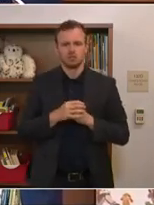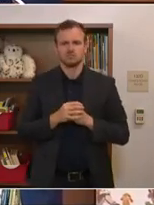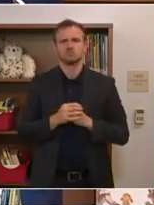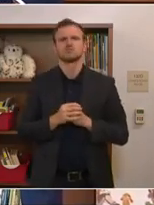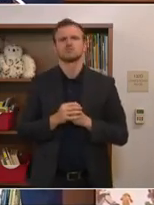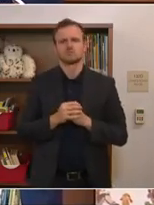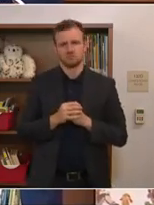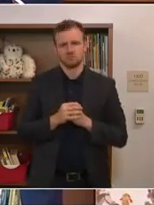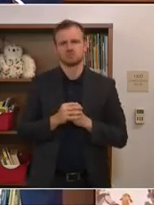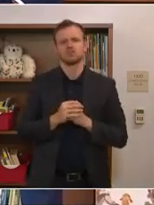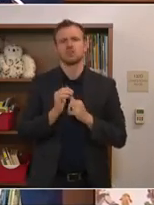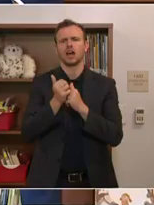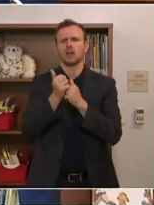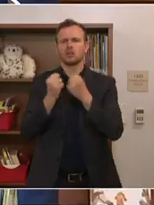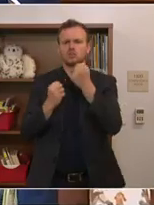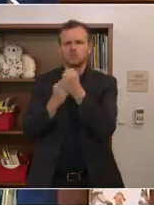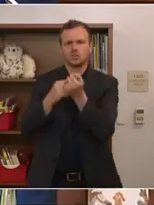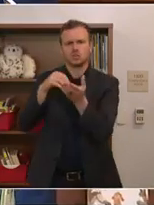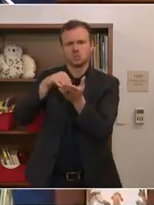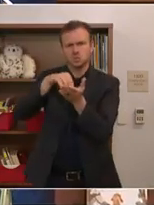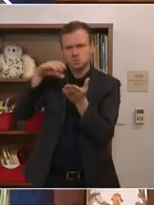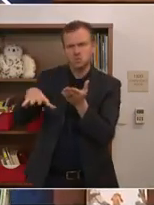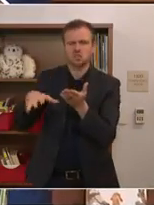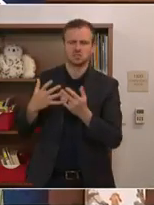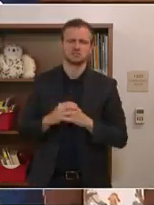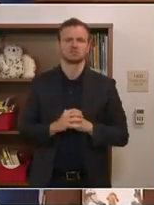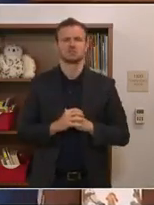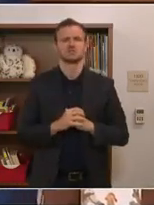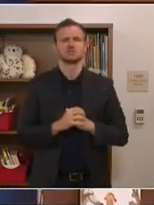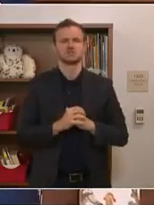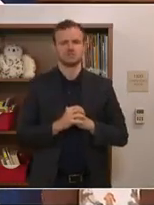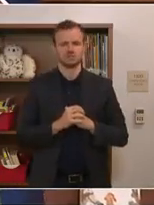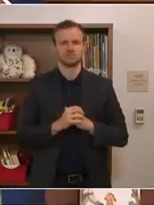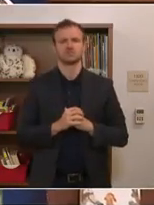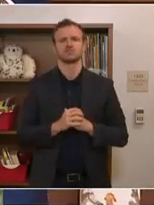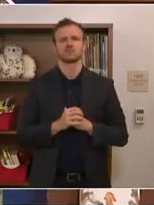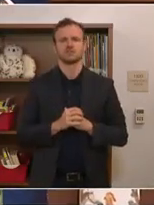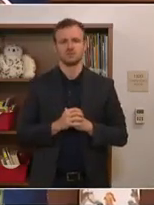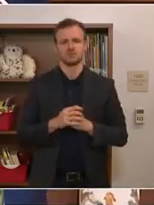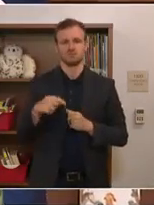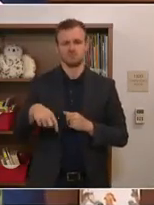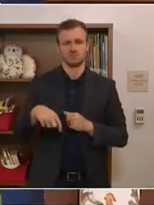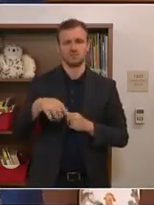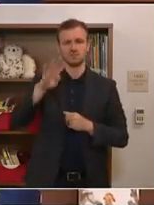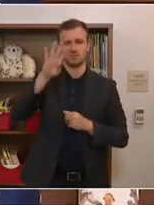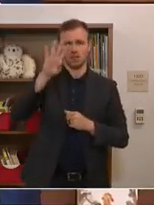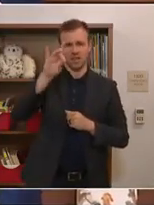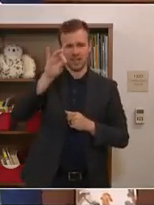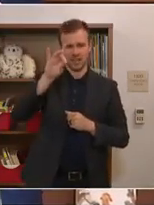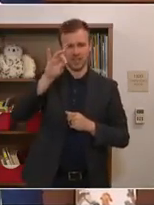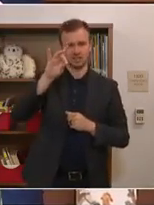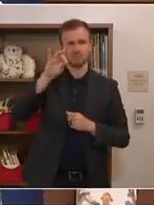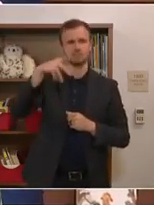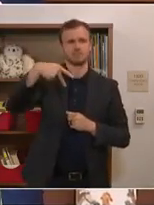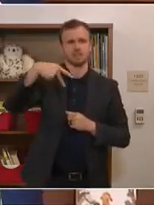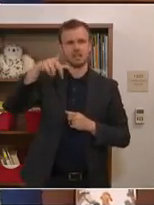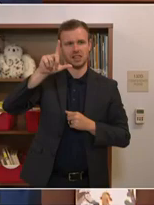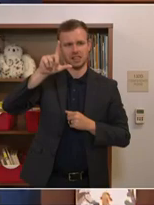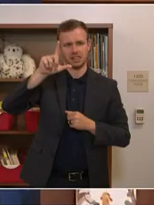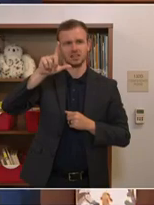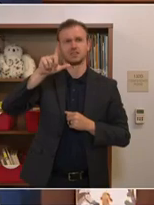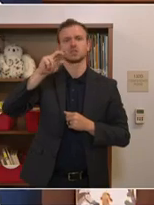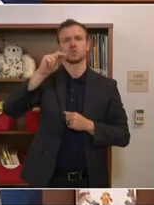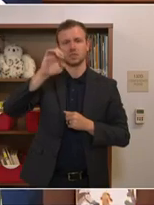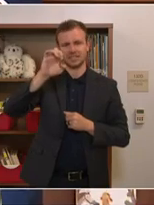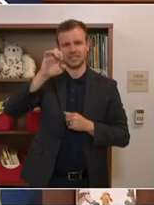at 533 48th Street Place Northeast, everything has come full circle.